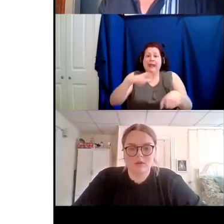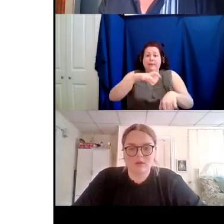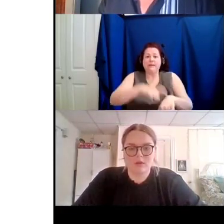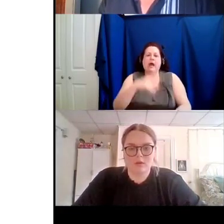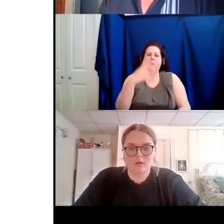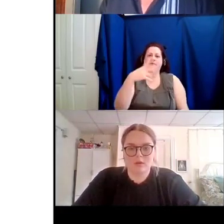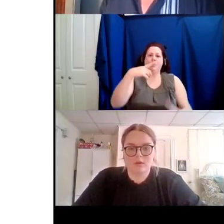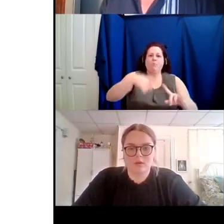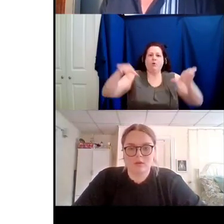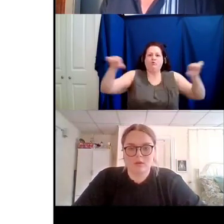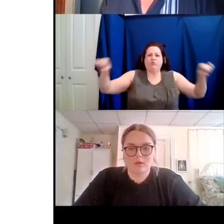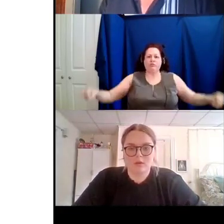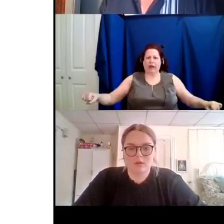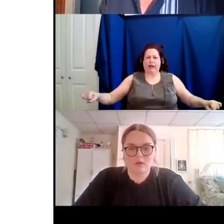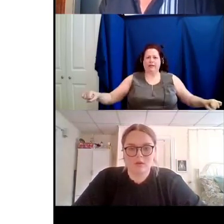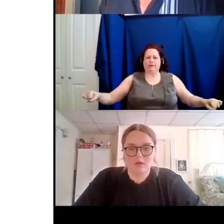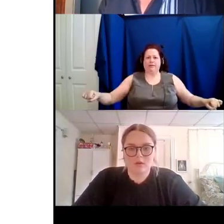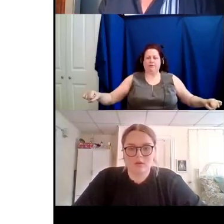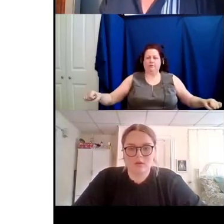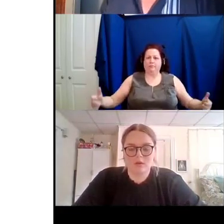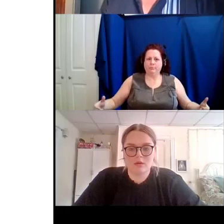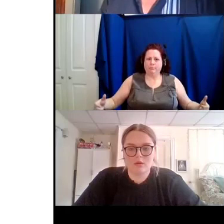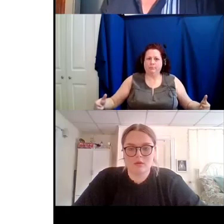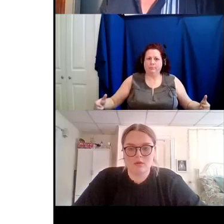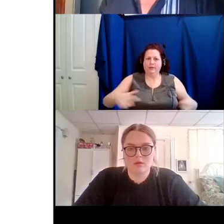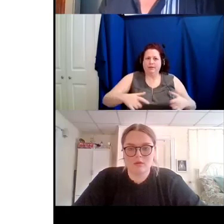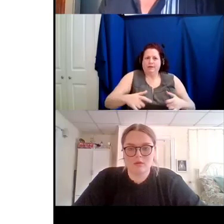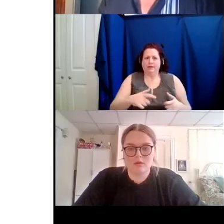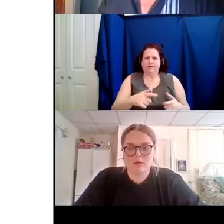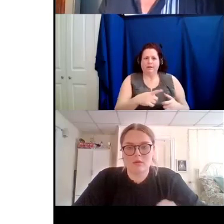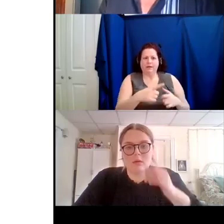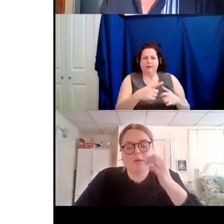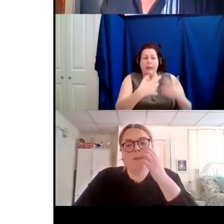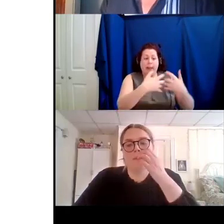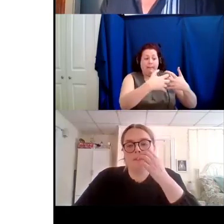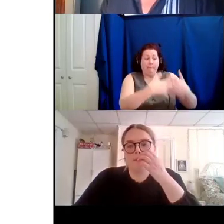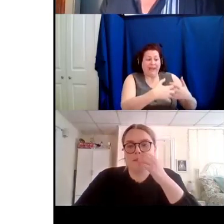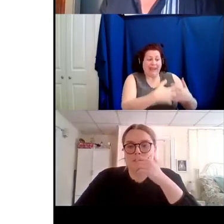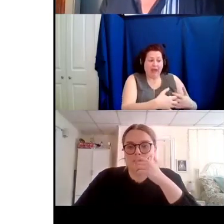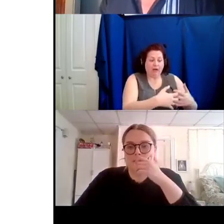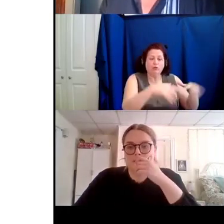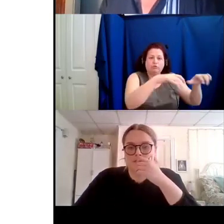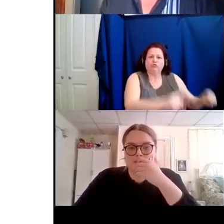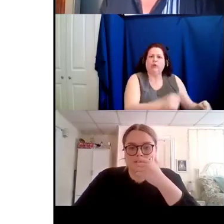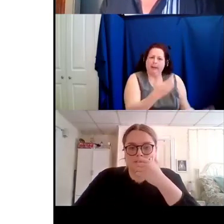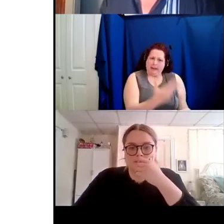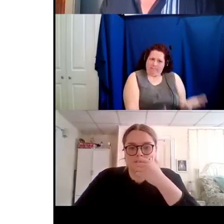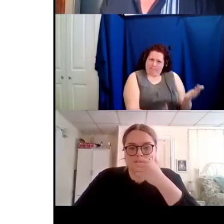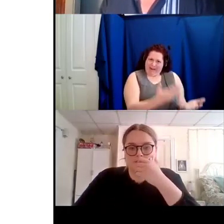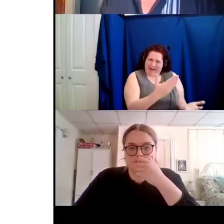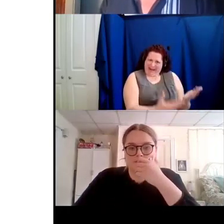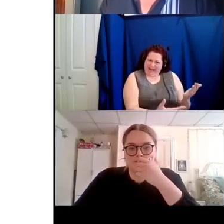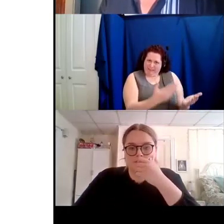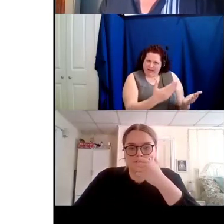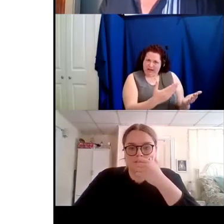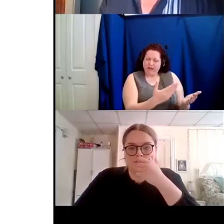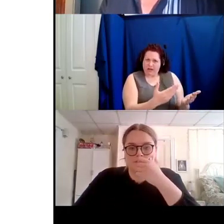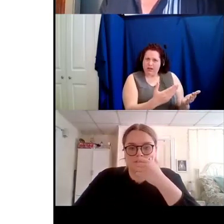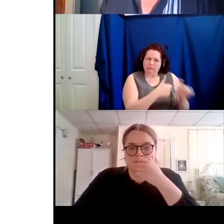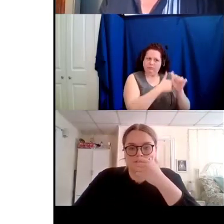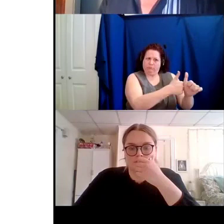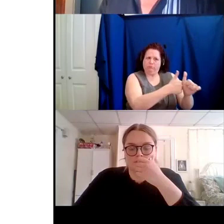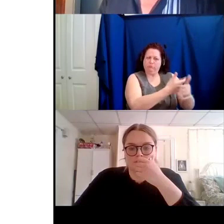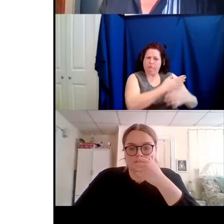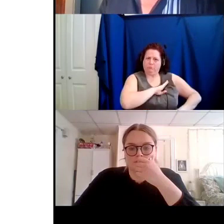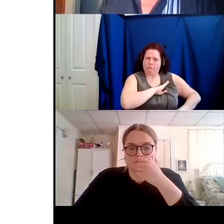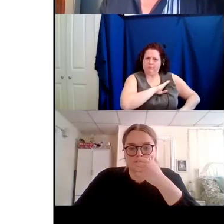in leaving aside the fact that the mechanical restraint may have been justified, underline may, there is no justification